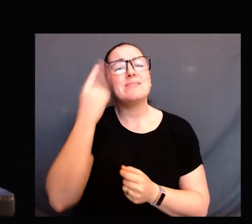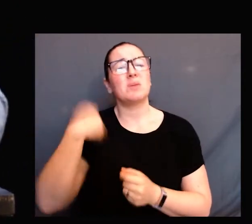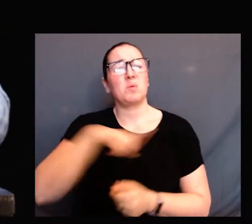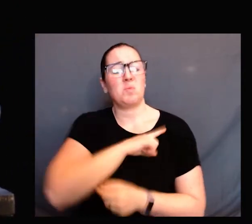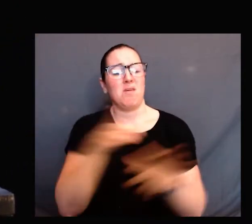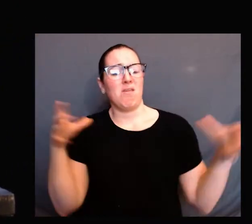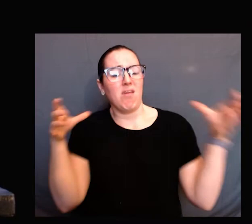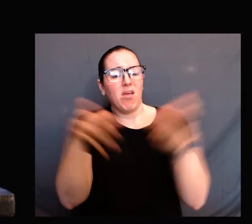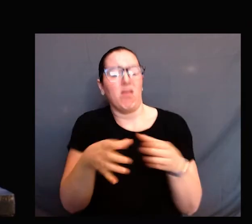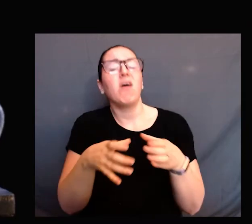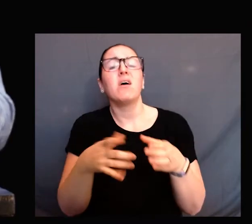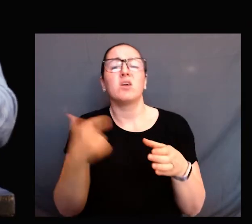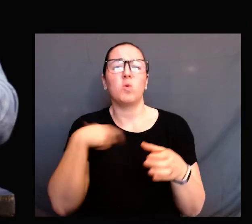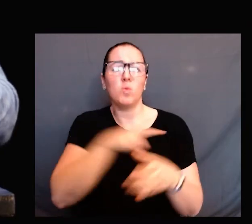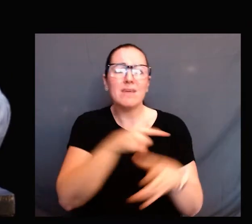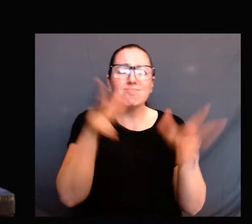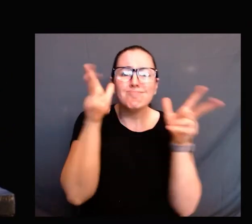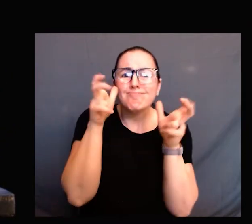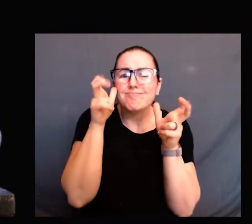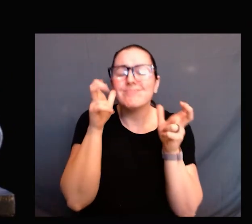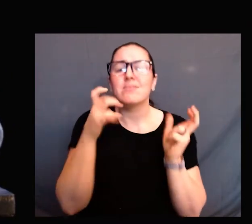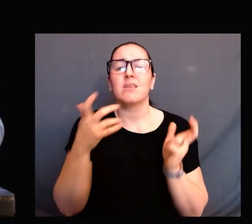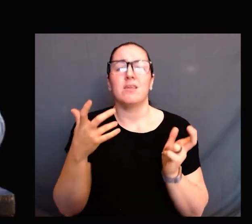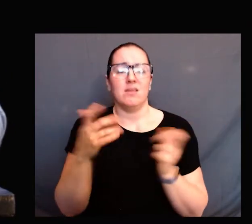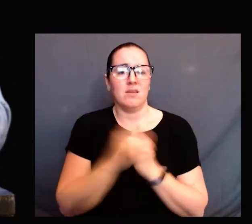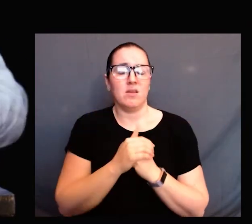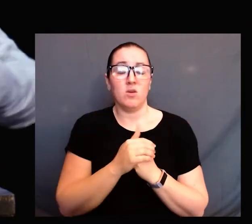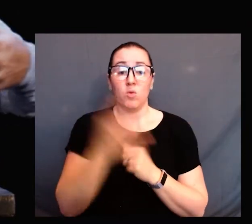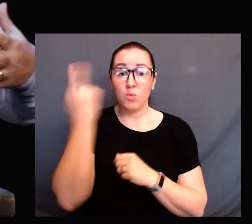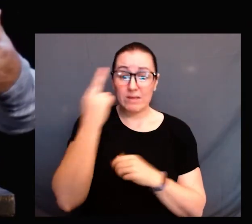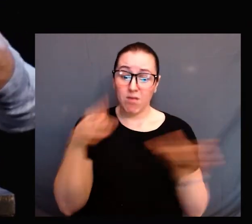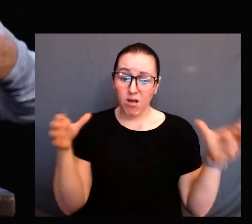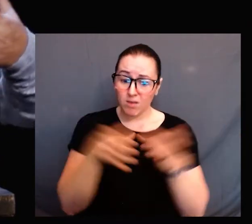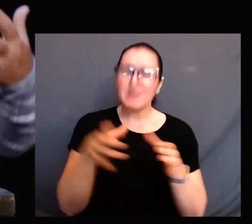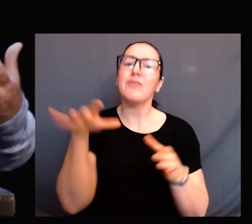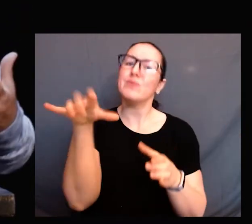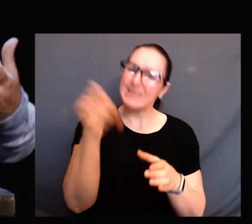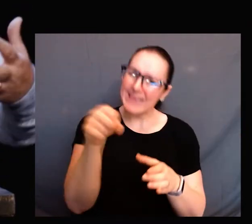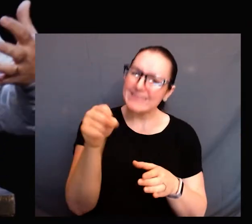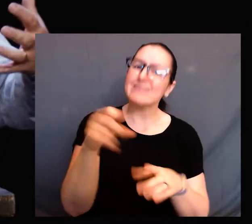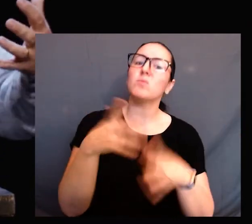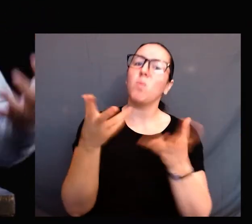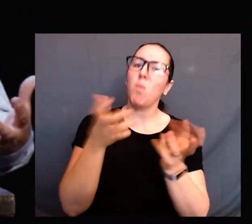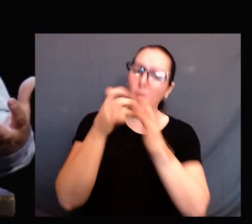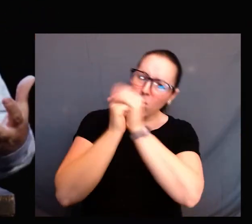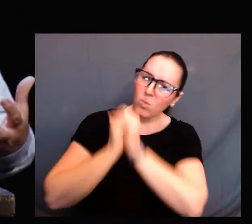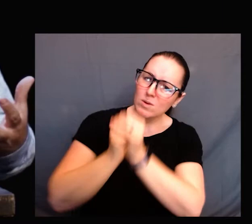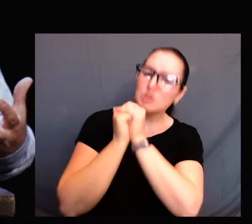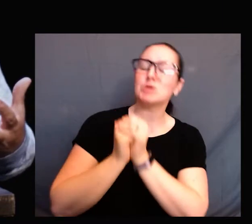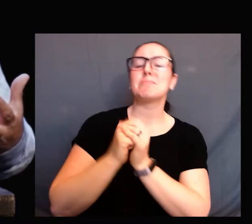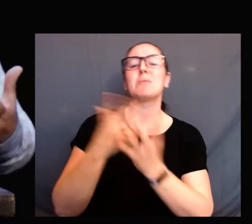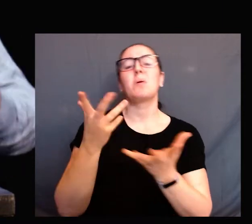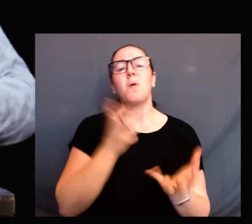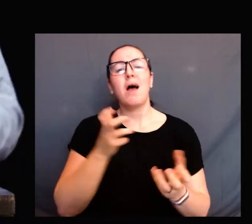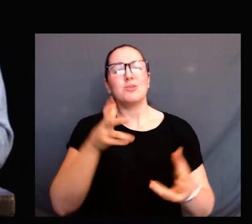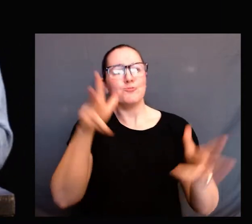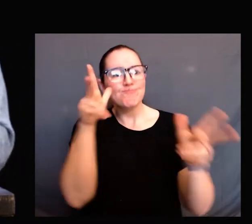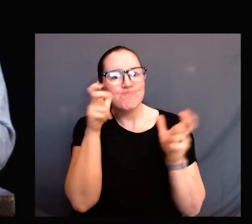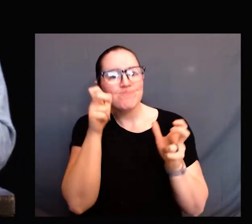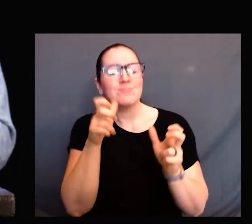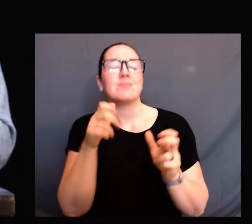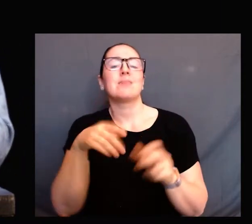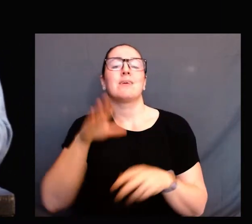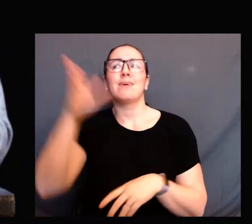the reason that we gather together and we listen, the reason we come together is, yes, we come together to worship and to